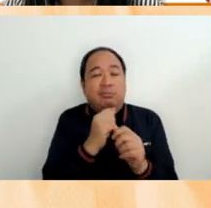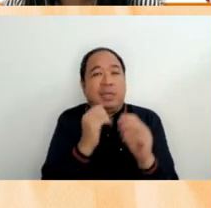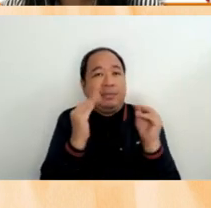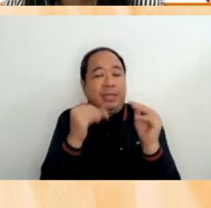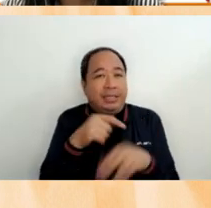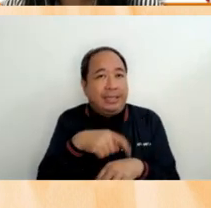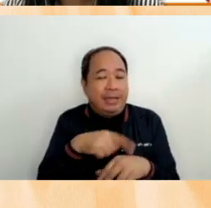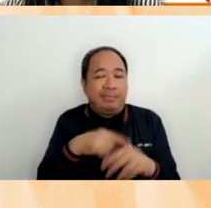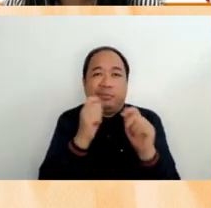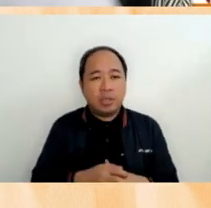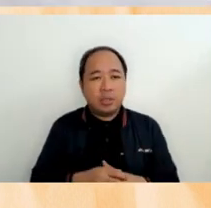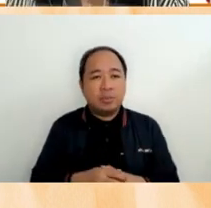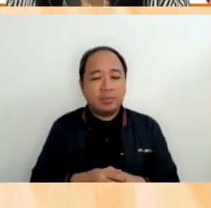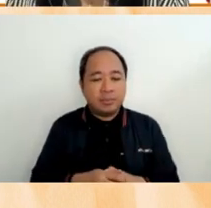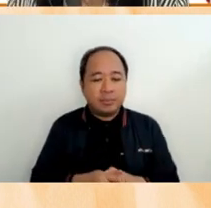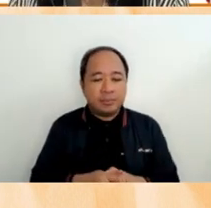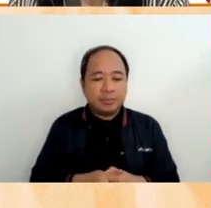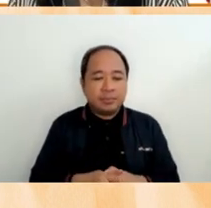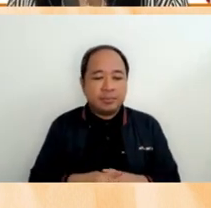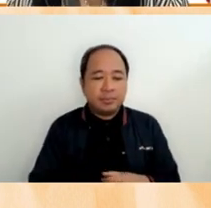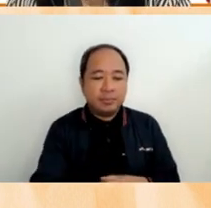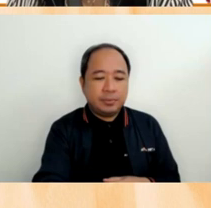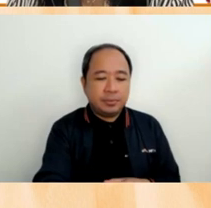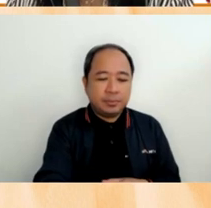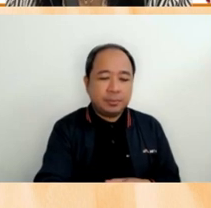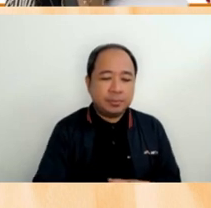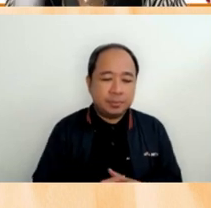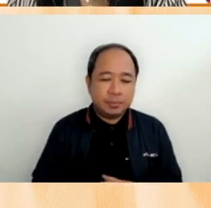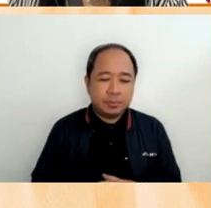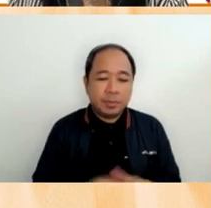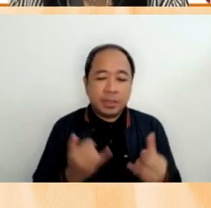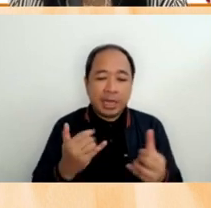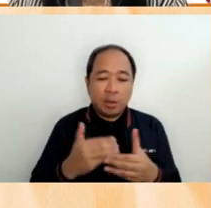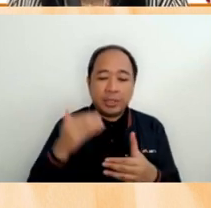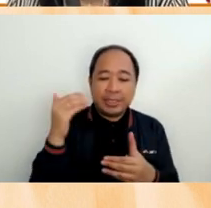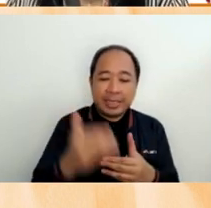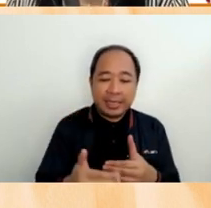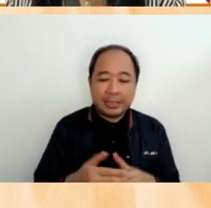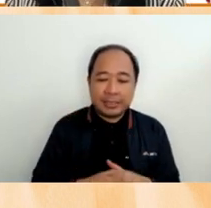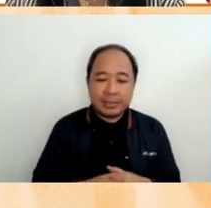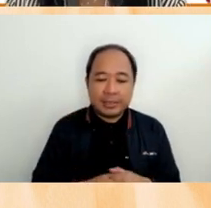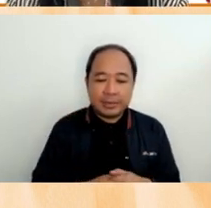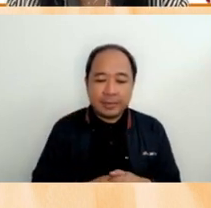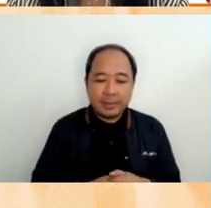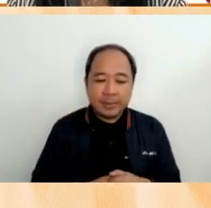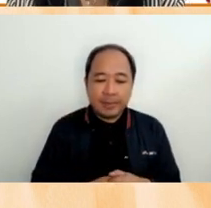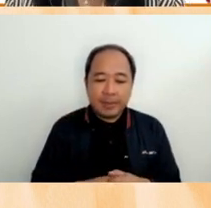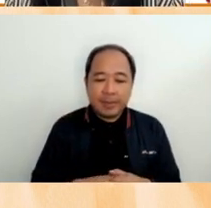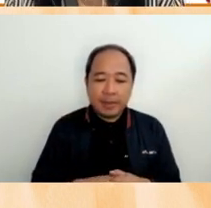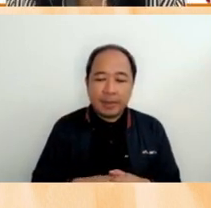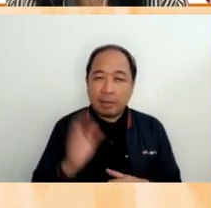times. We now move on to our next resource